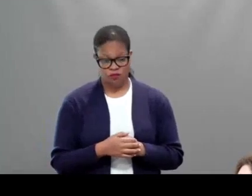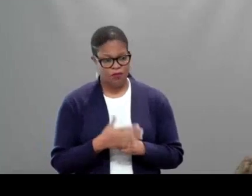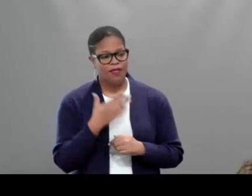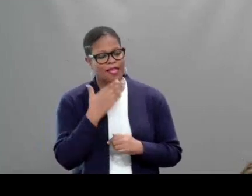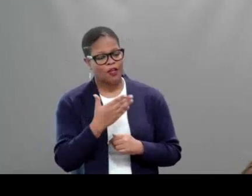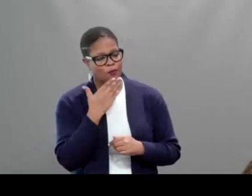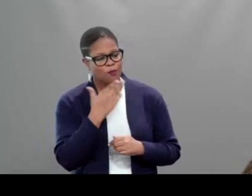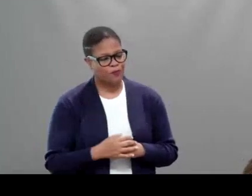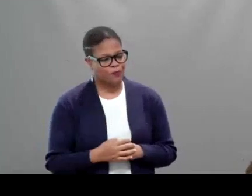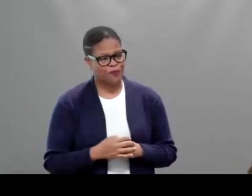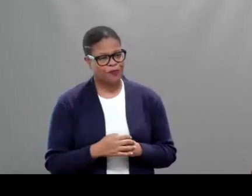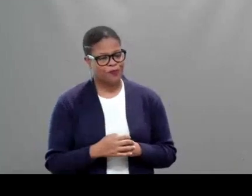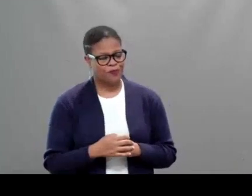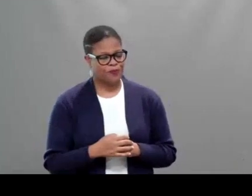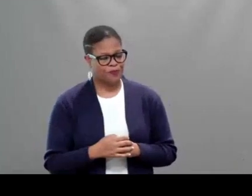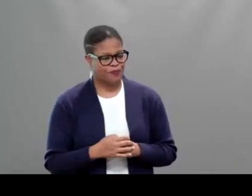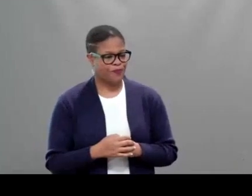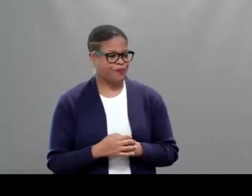Thank you. Thank you.